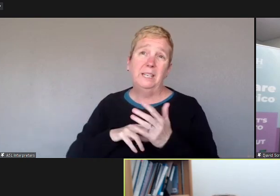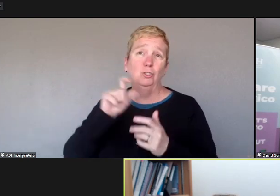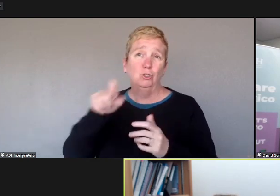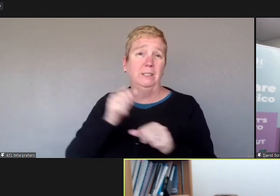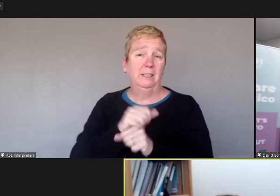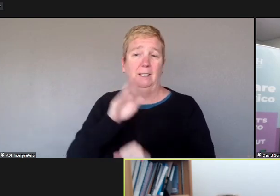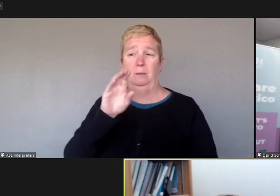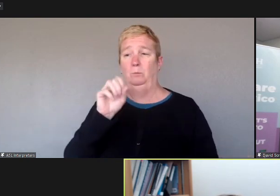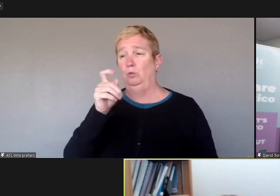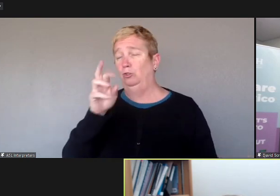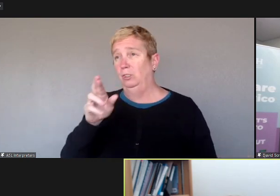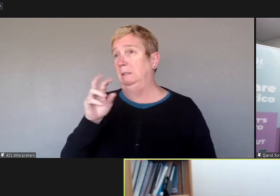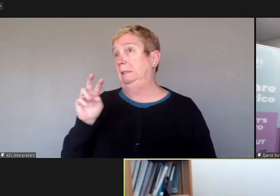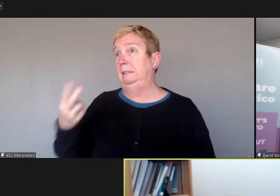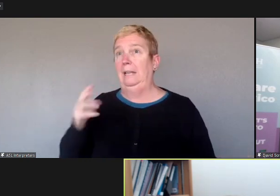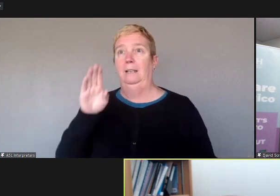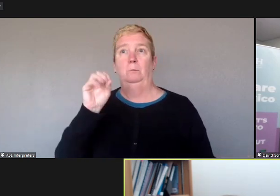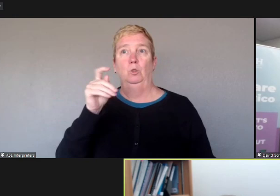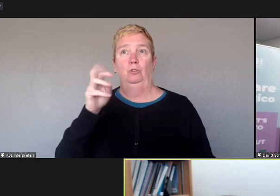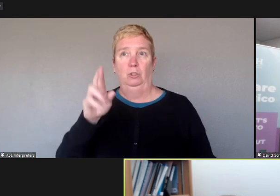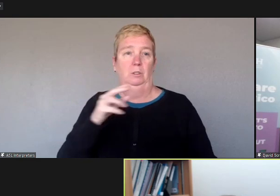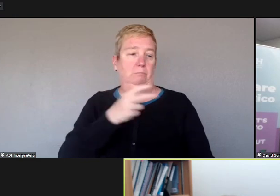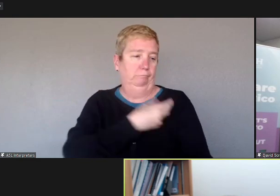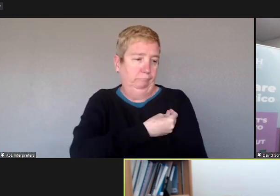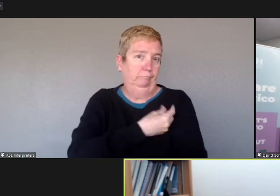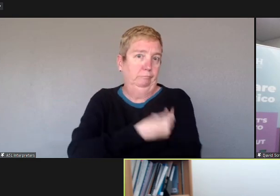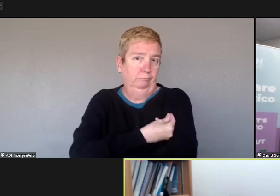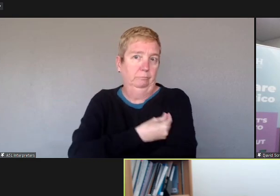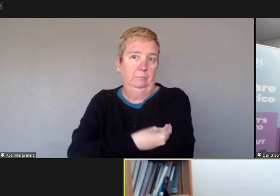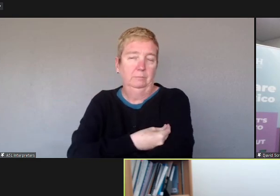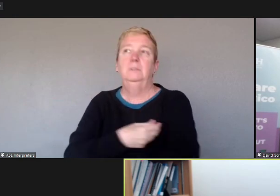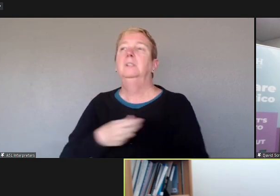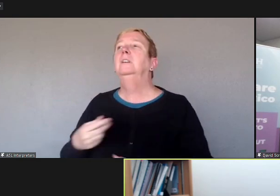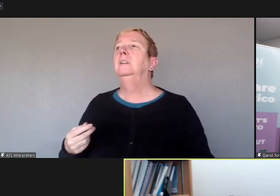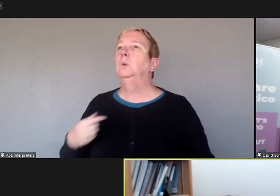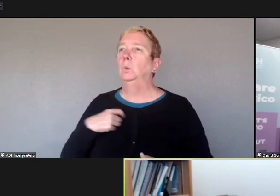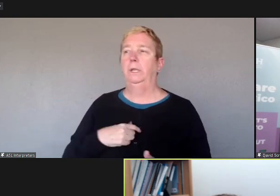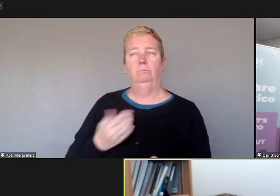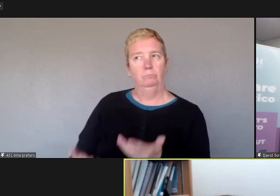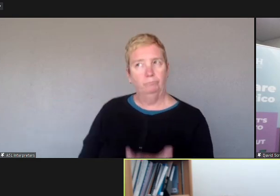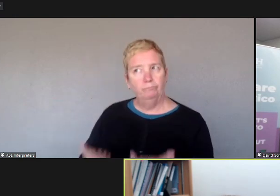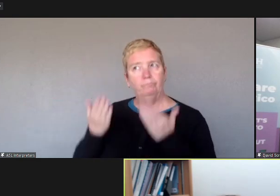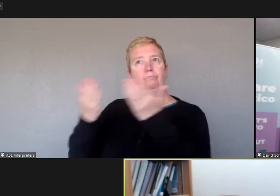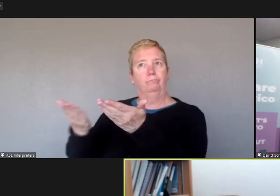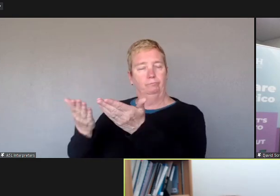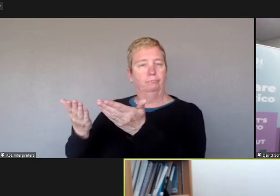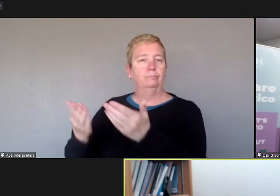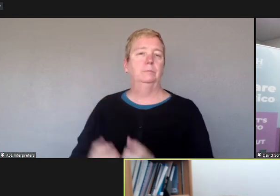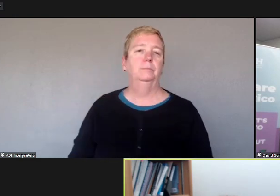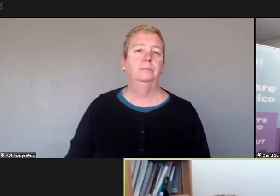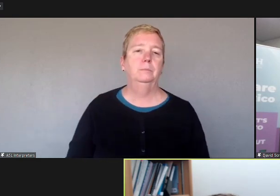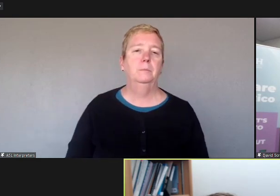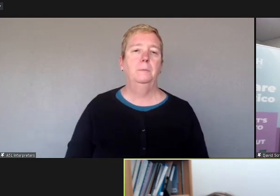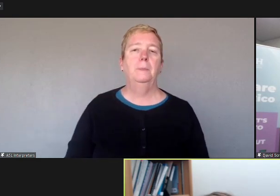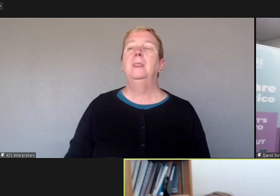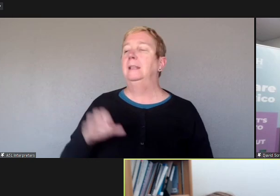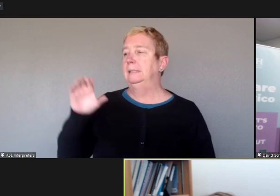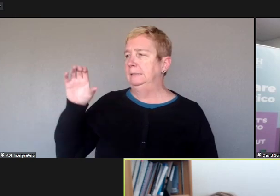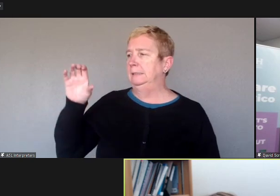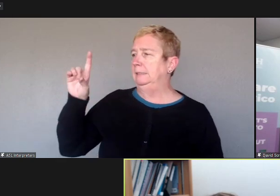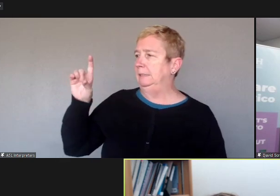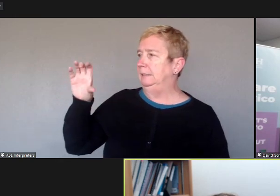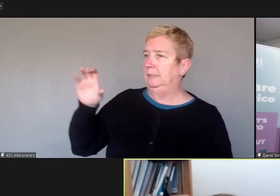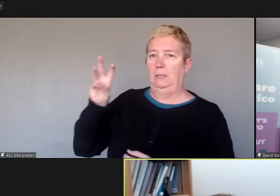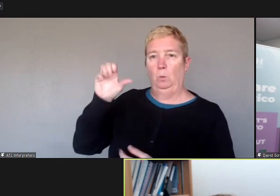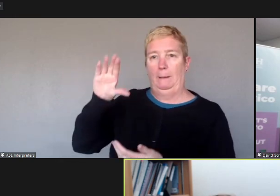folks. That a second booster is recommended there is a tool on the CDC website